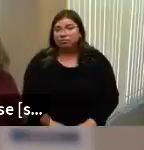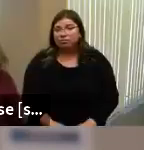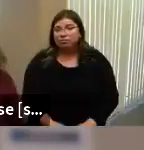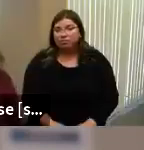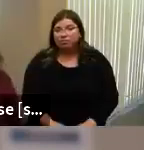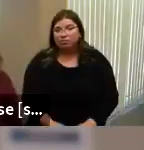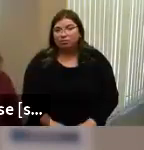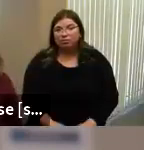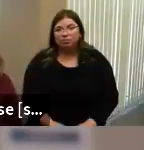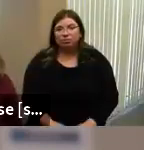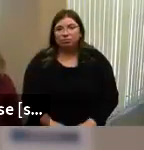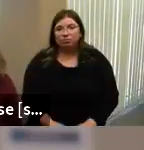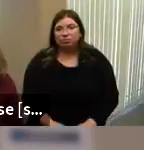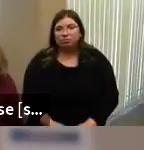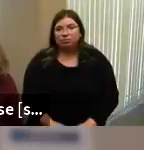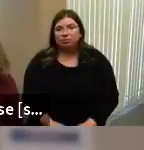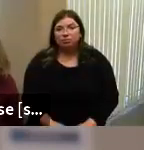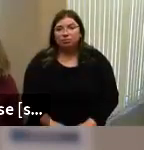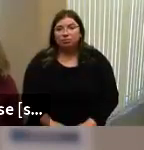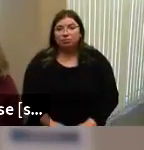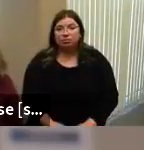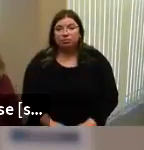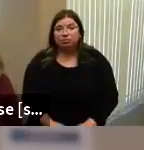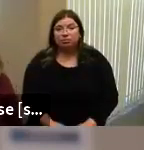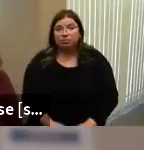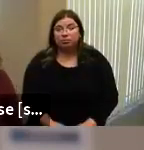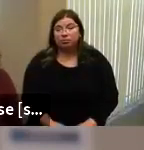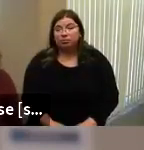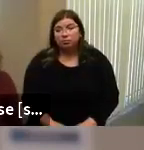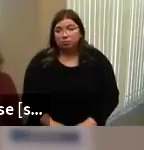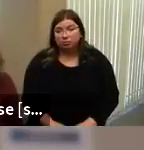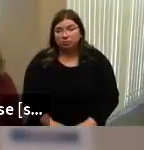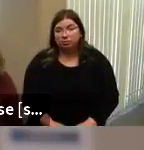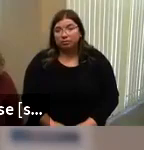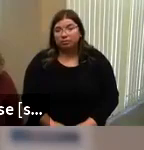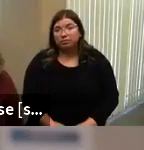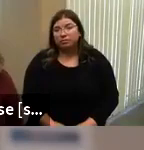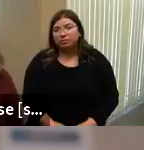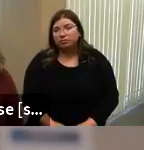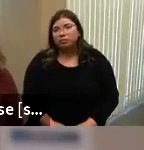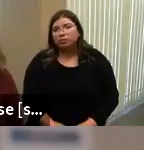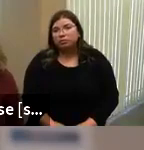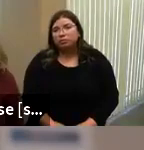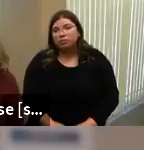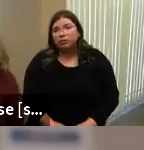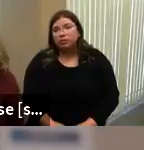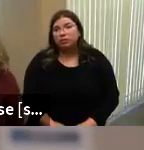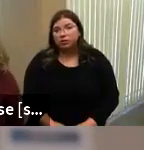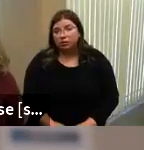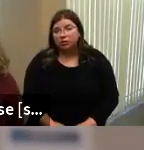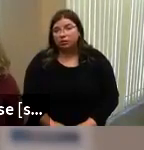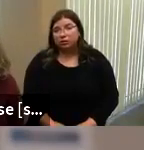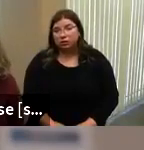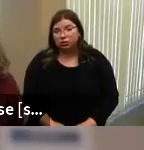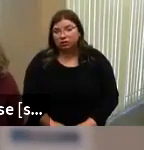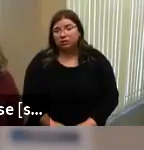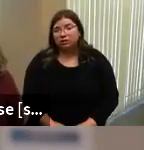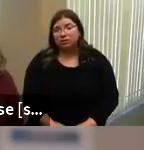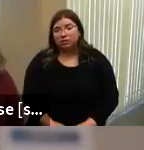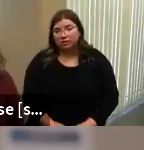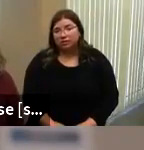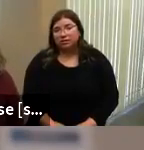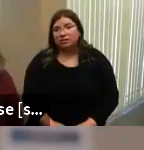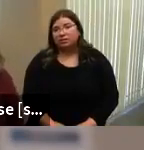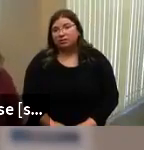as far as transfer students go, but I do want to clarify what I mean is that we are strict, But we are producing good quality interpreters. That's